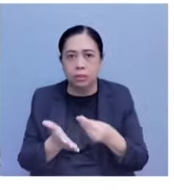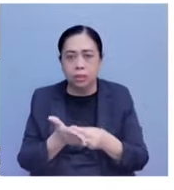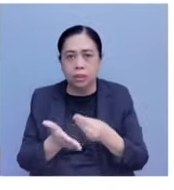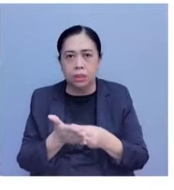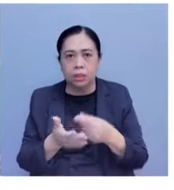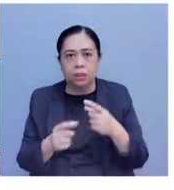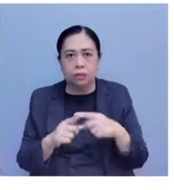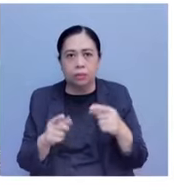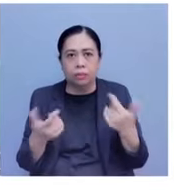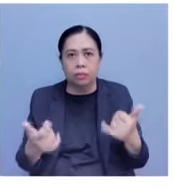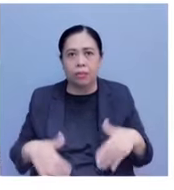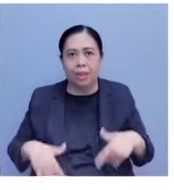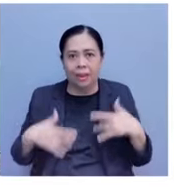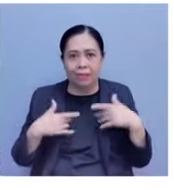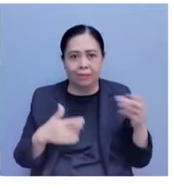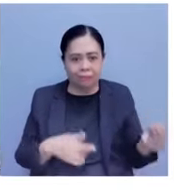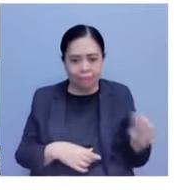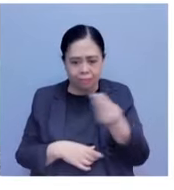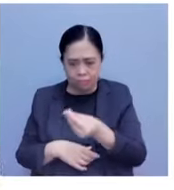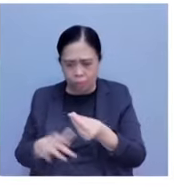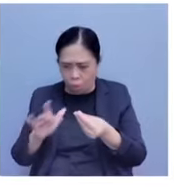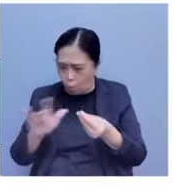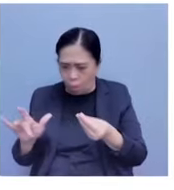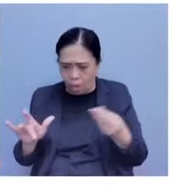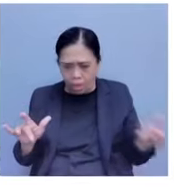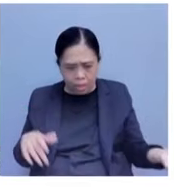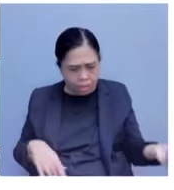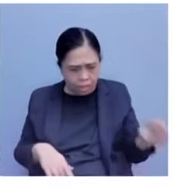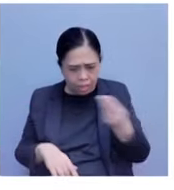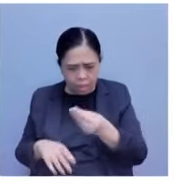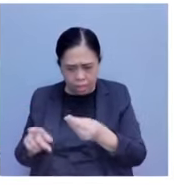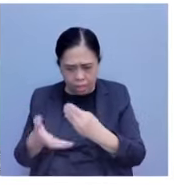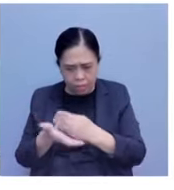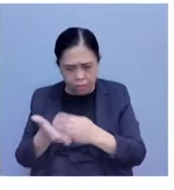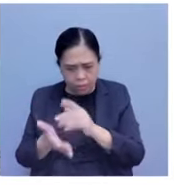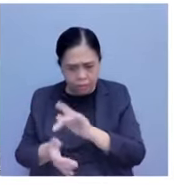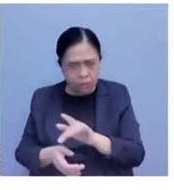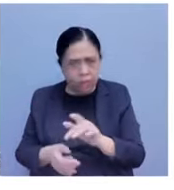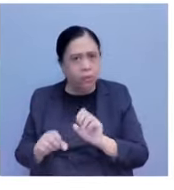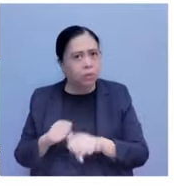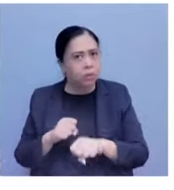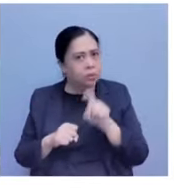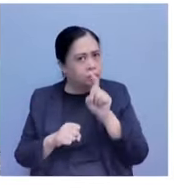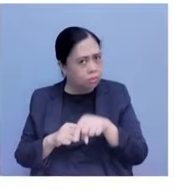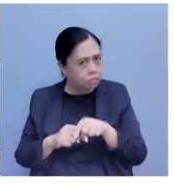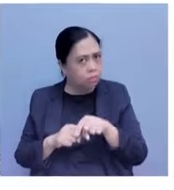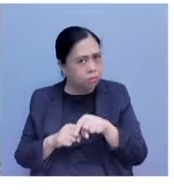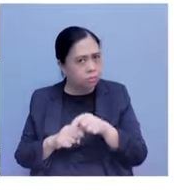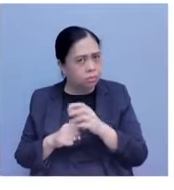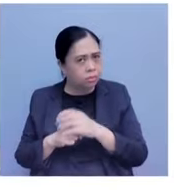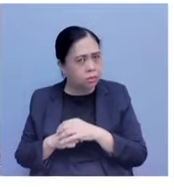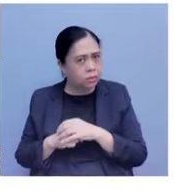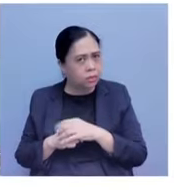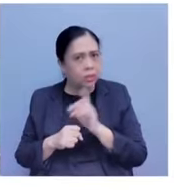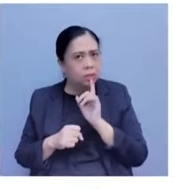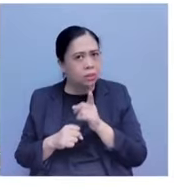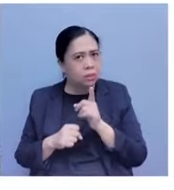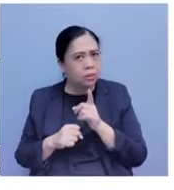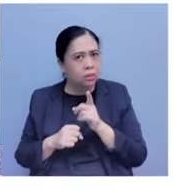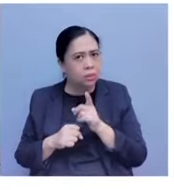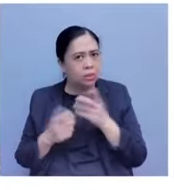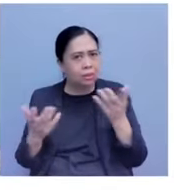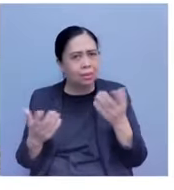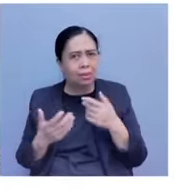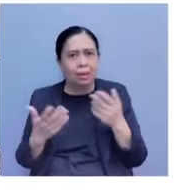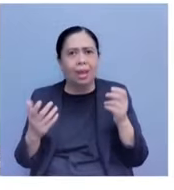an existing item to a non-existing item in the budget? So it's really unexplainable for